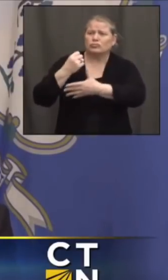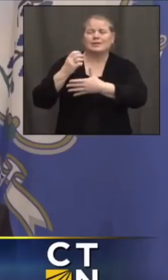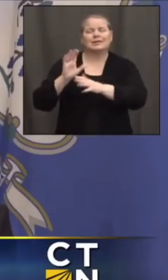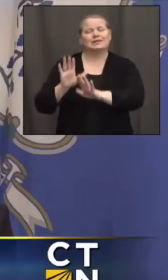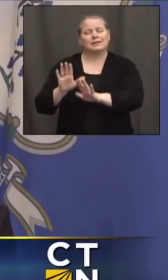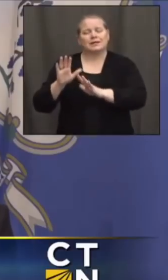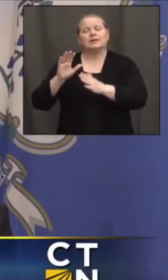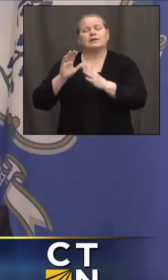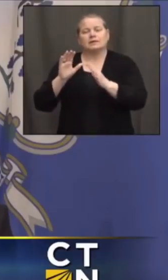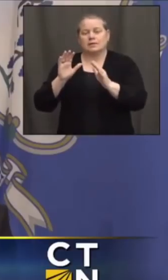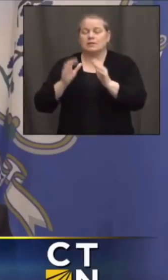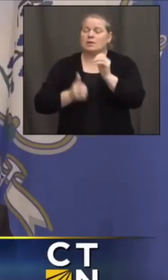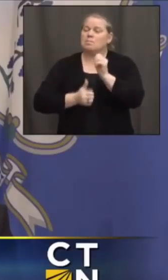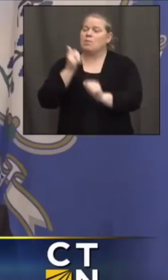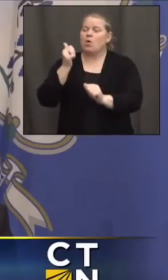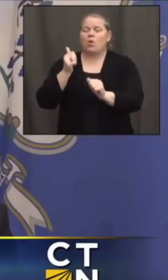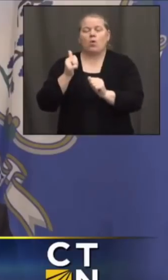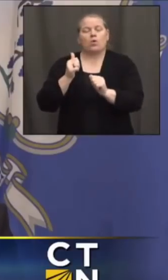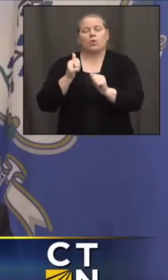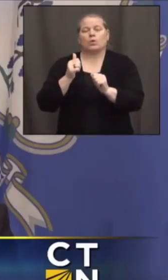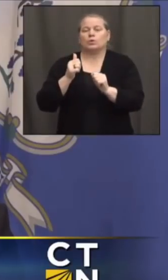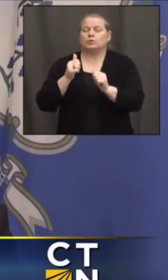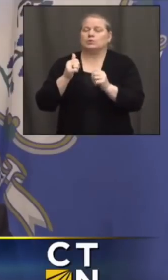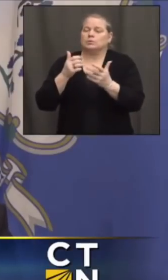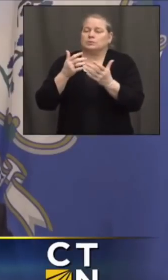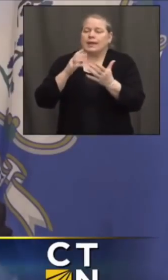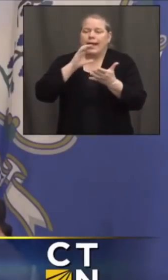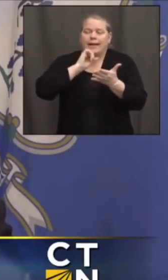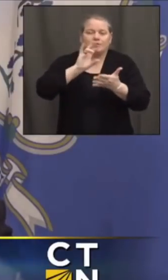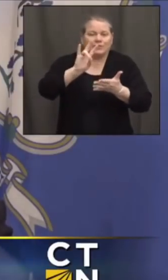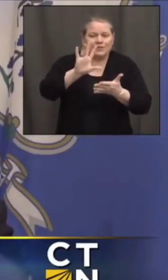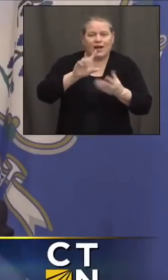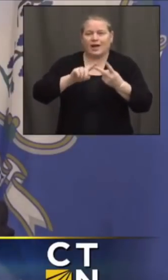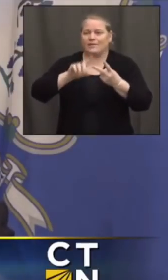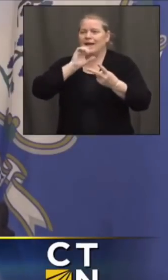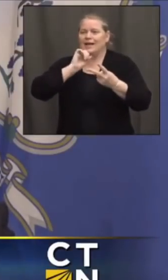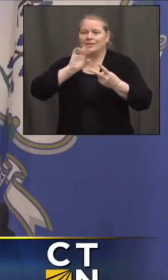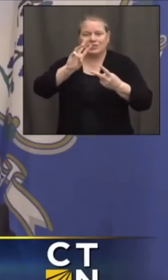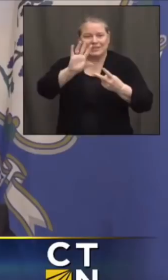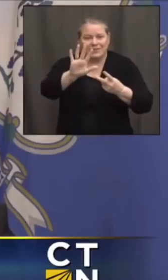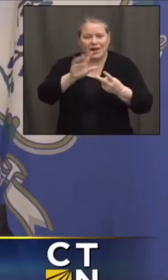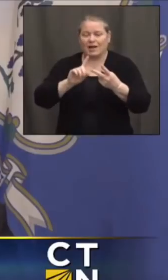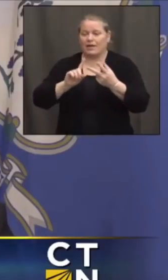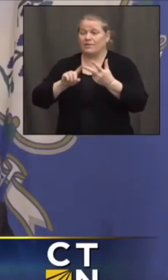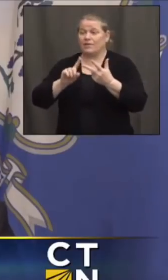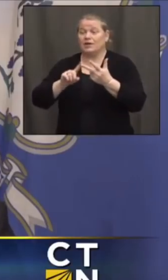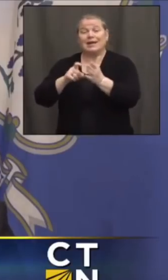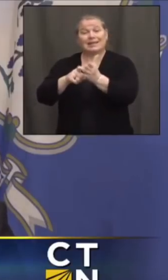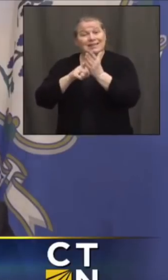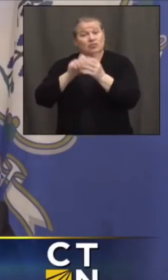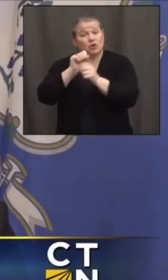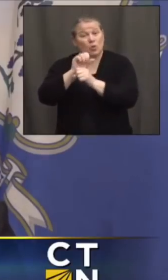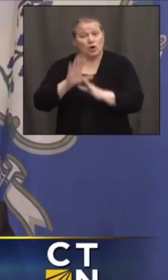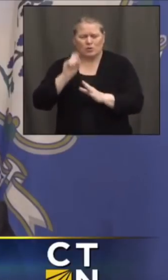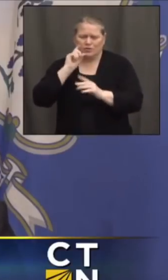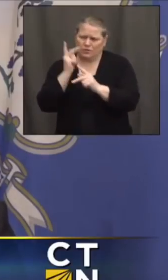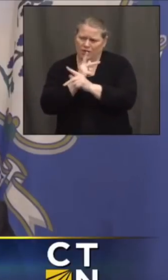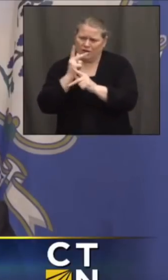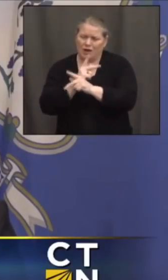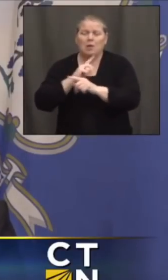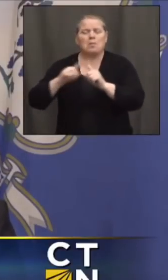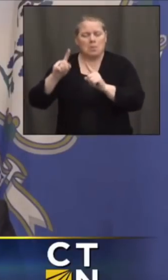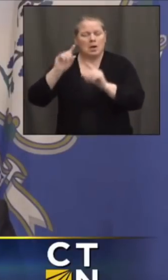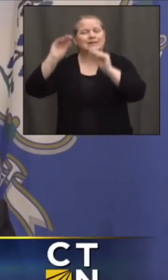population, 75, 65. We're going to have to figure out the essential workers from there, but teachers will be near the front of that